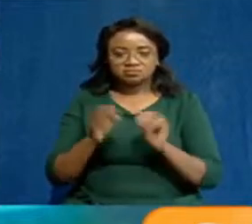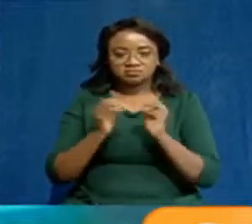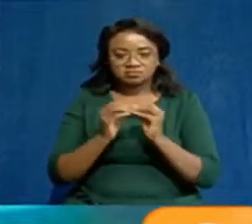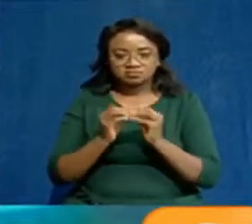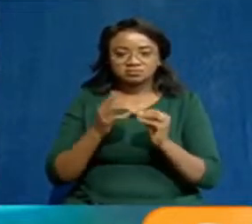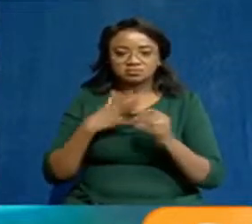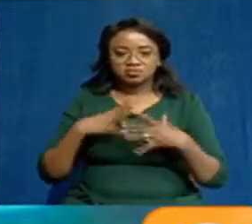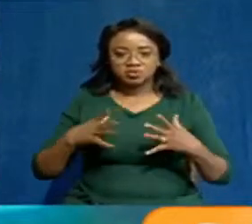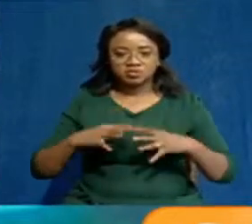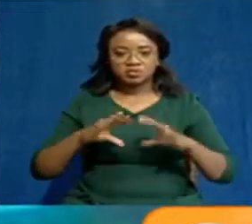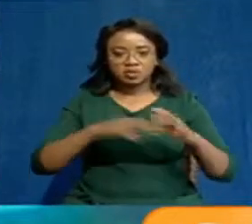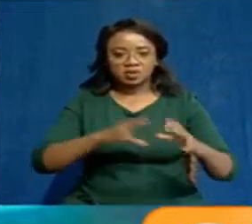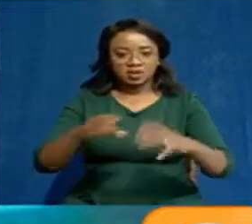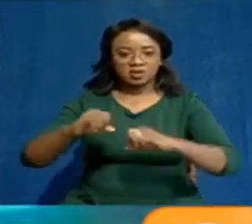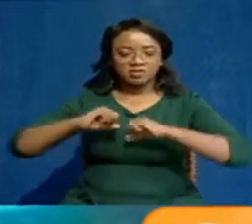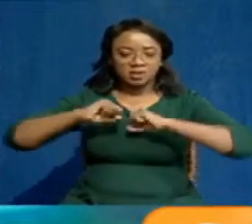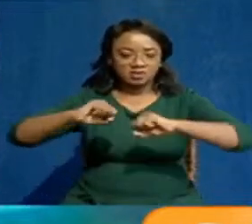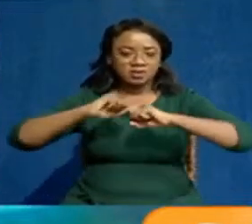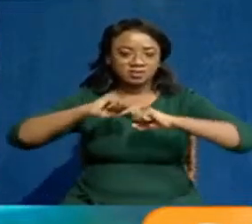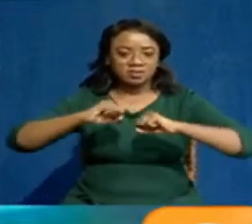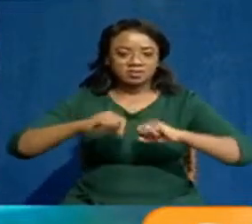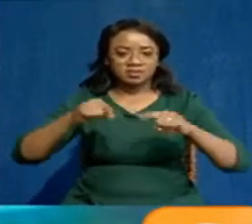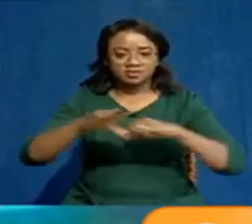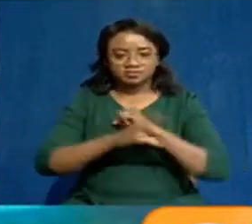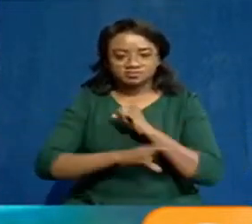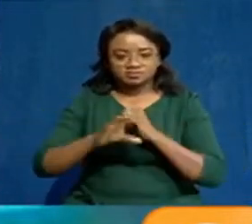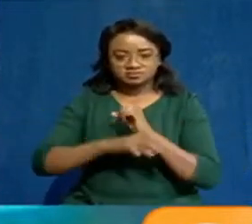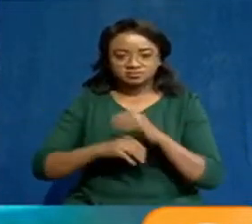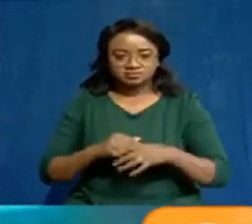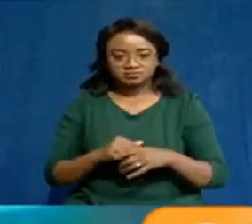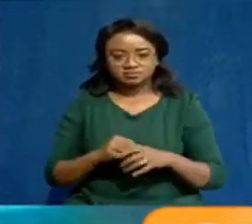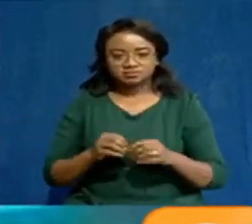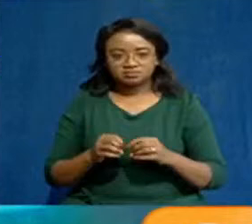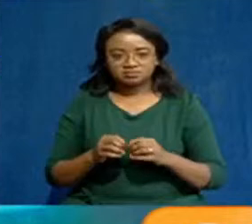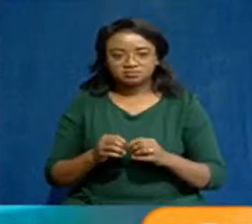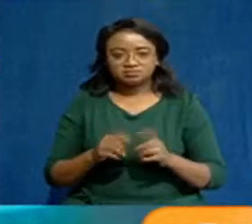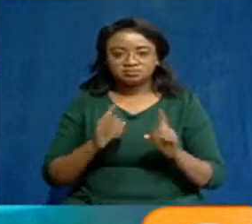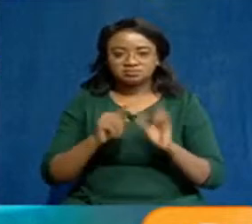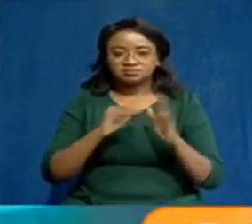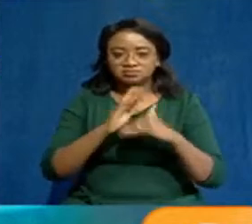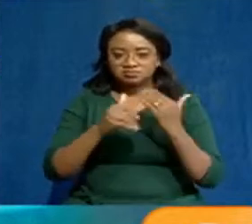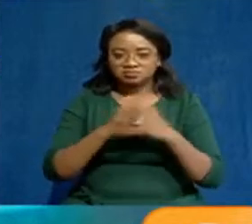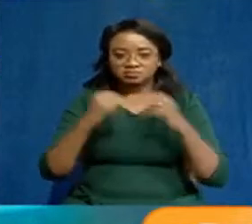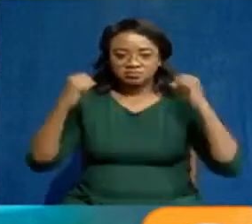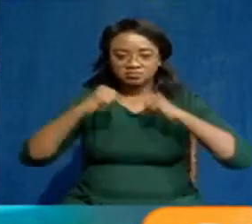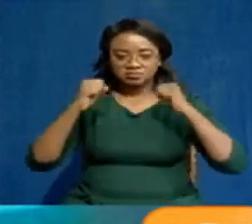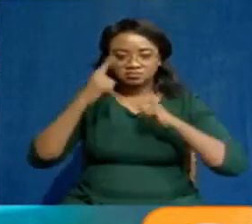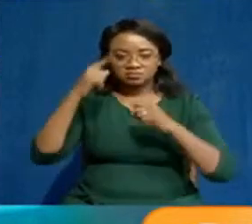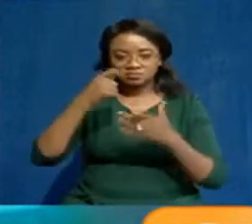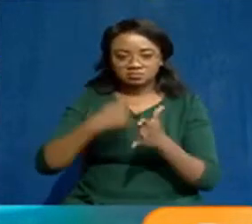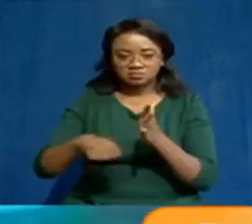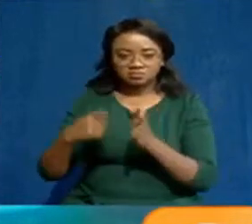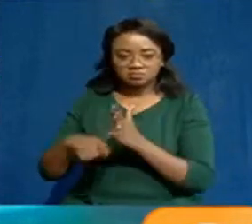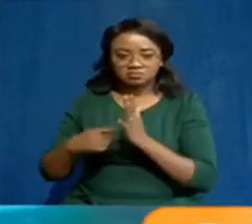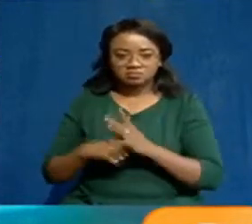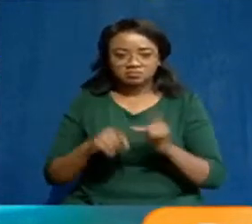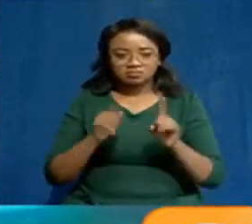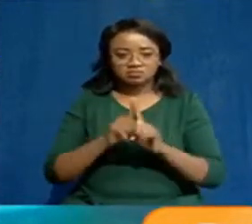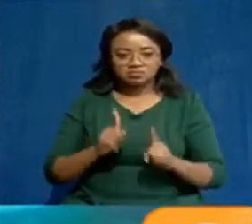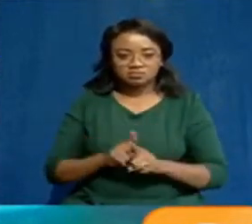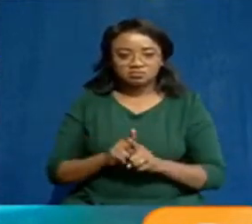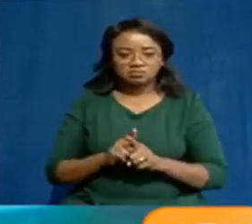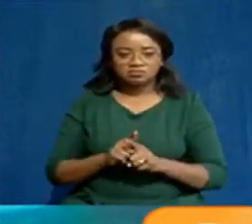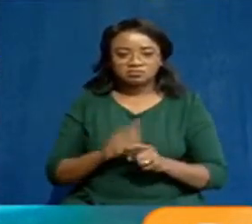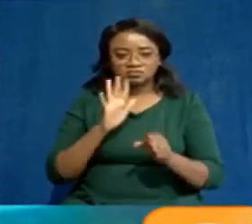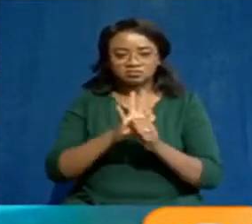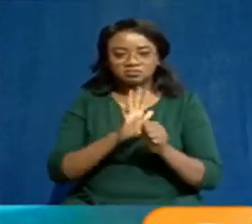the big companies in this country, and they have agreed on prices. And actually, Some of the